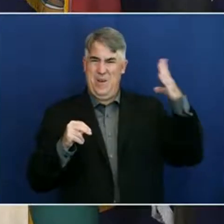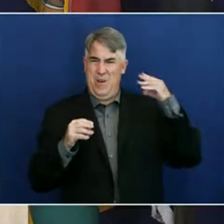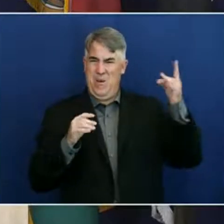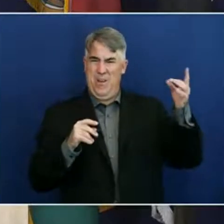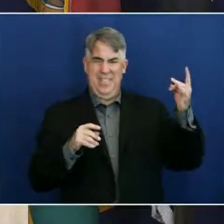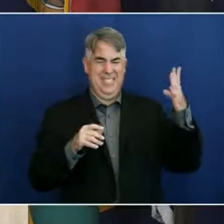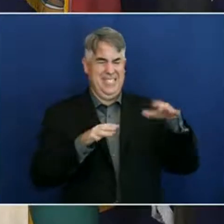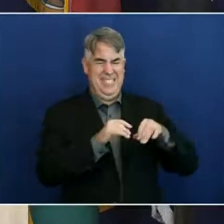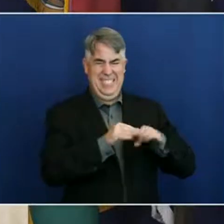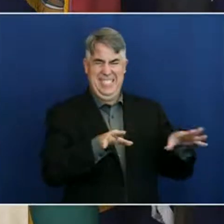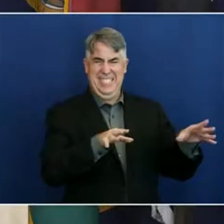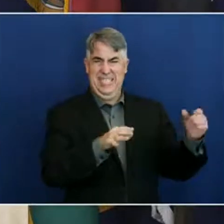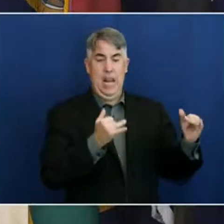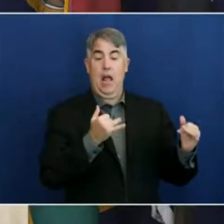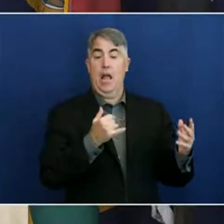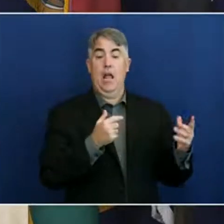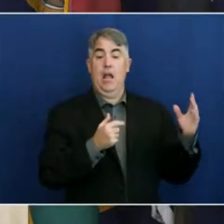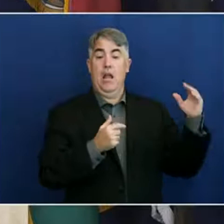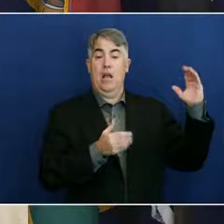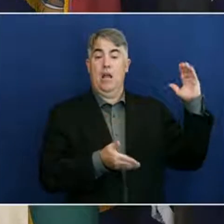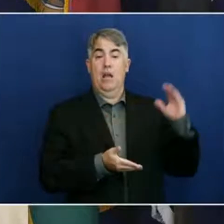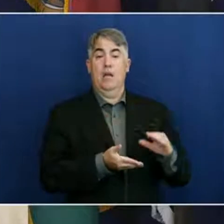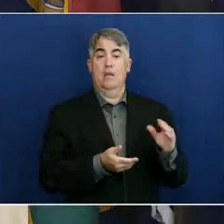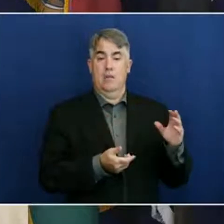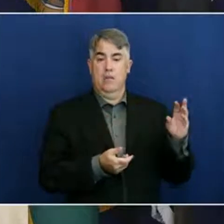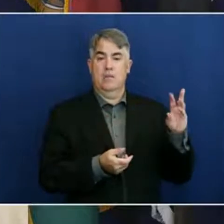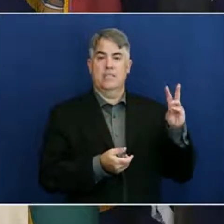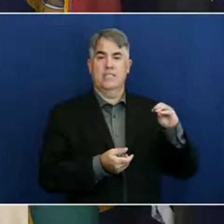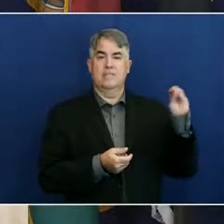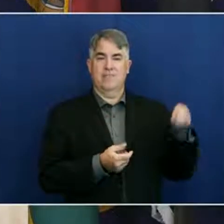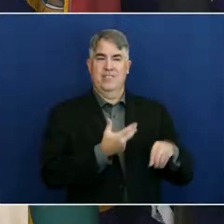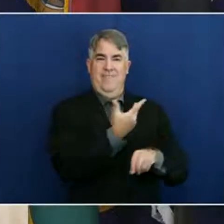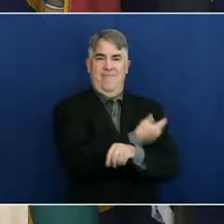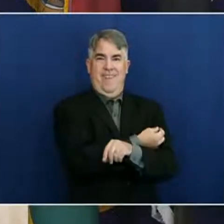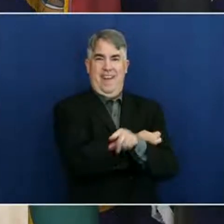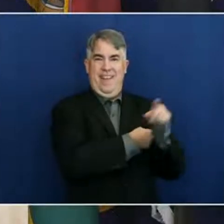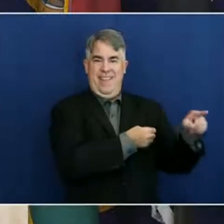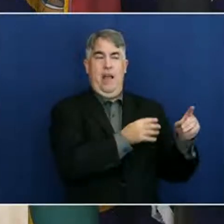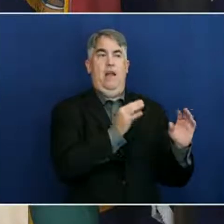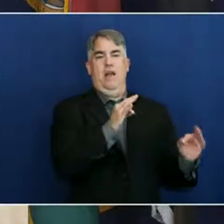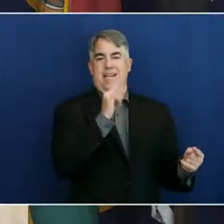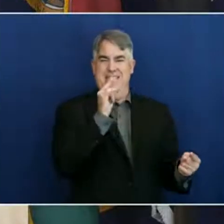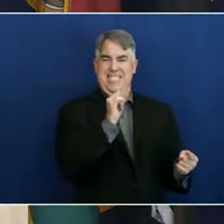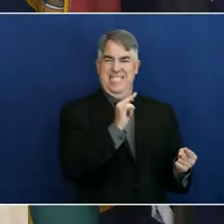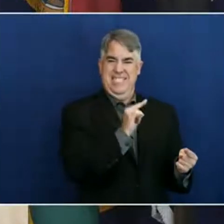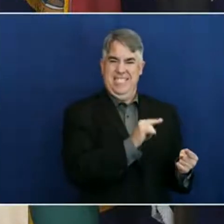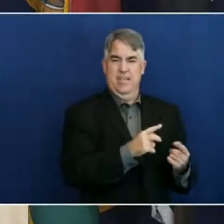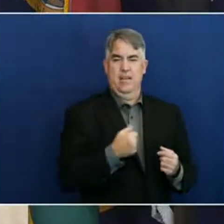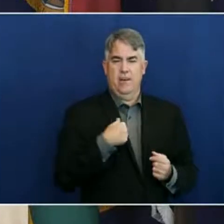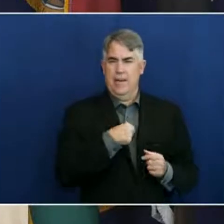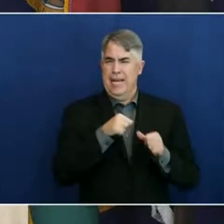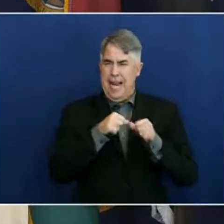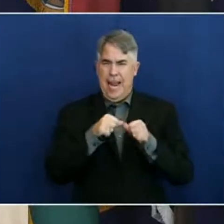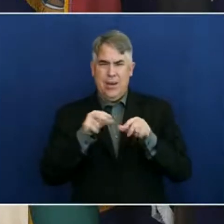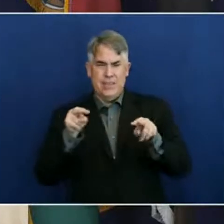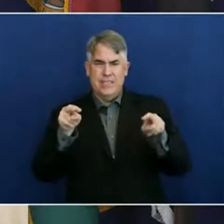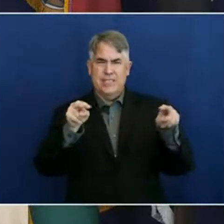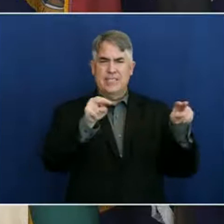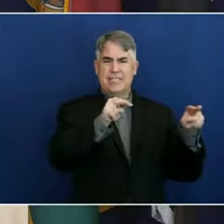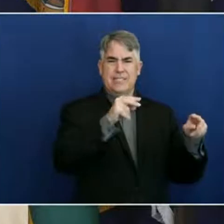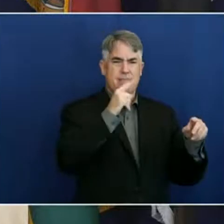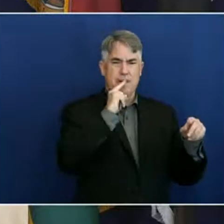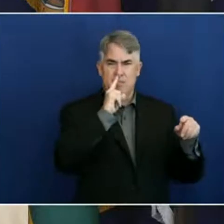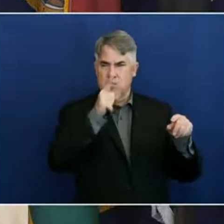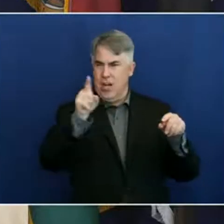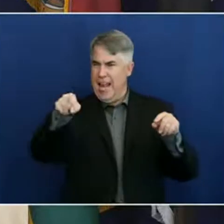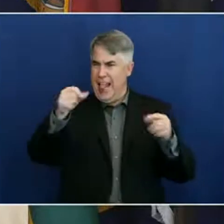has 60% of that population has actually been vaccinated. And so as we continue to shuffle resources in a creative manner so that we are able